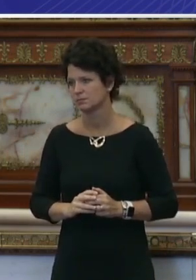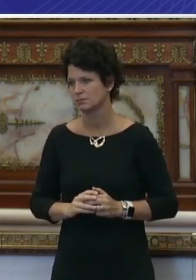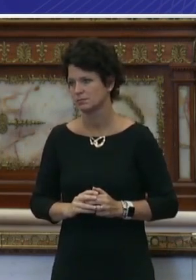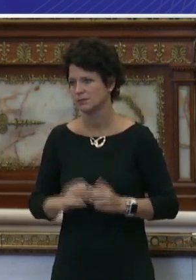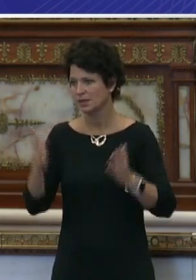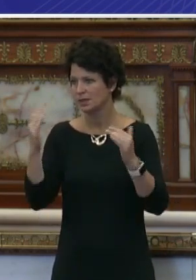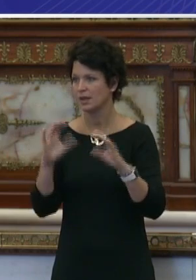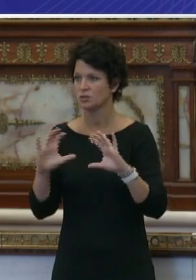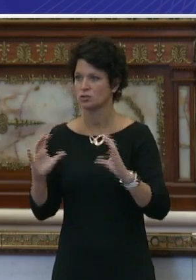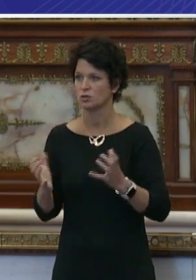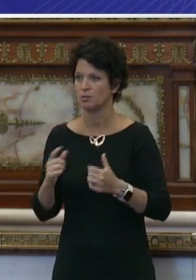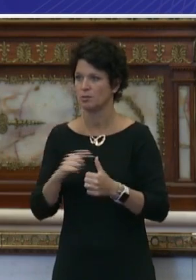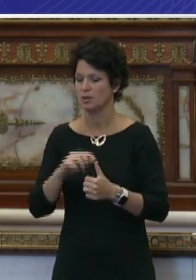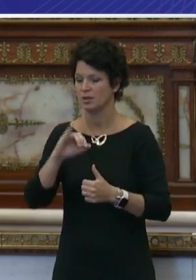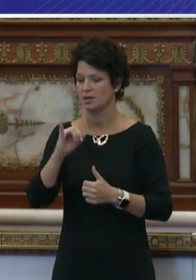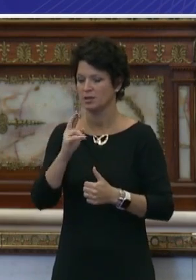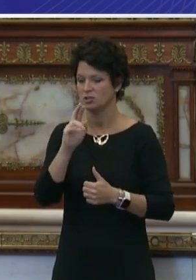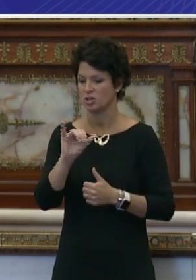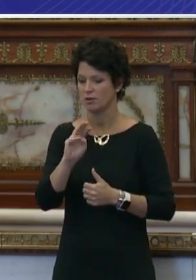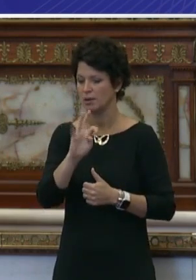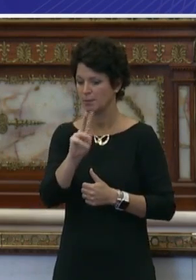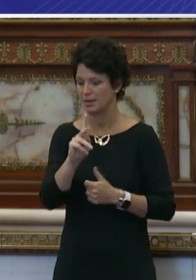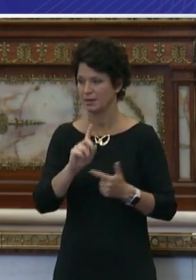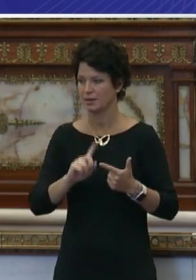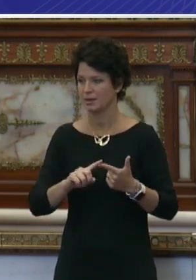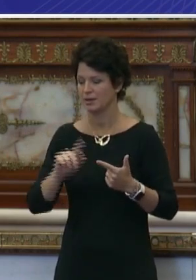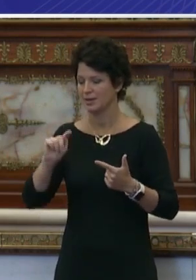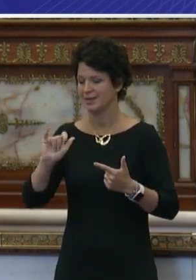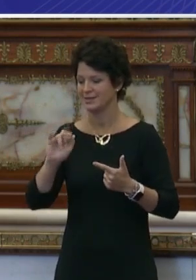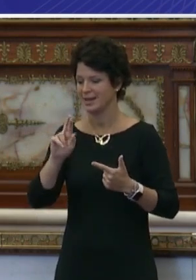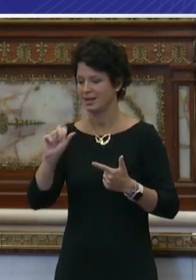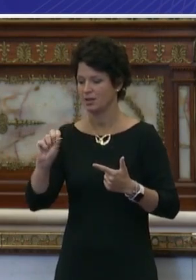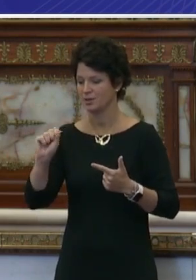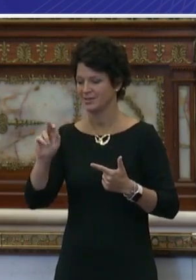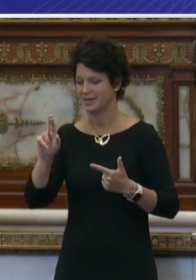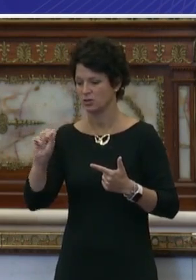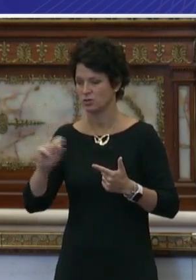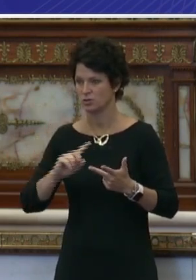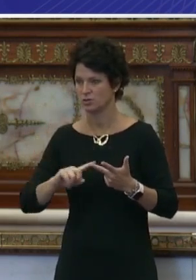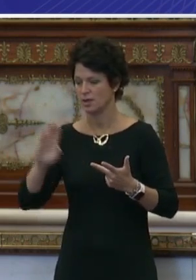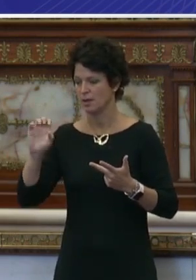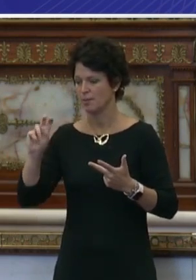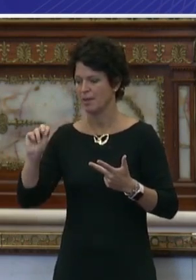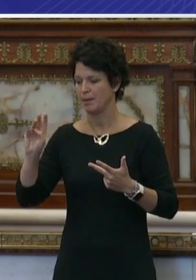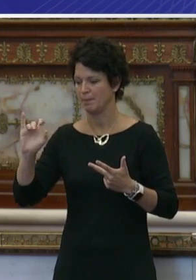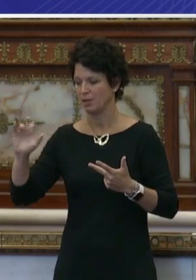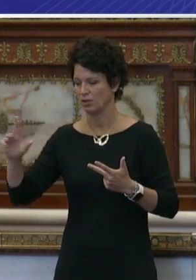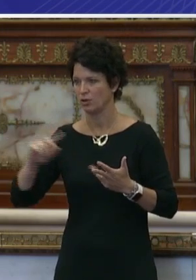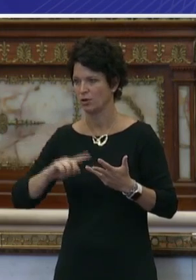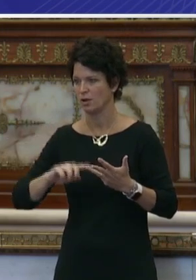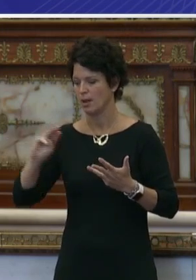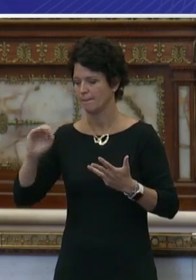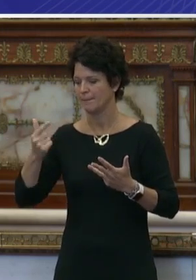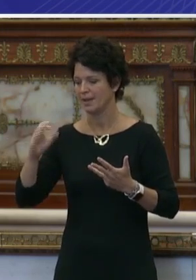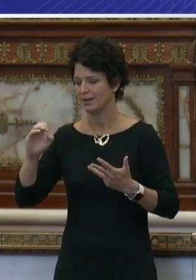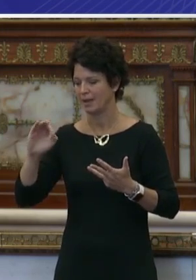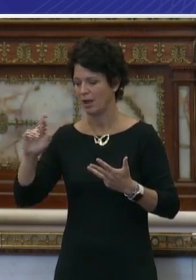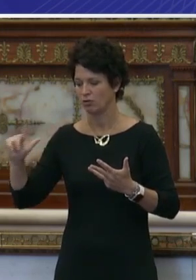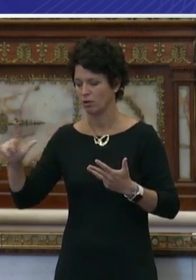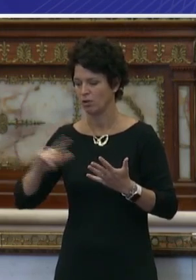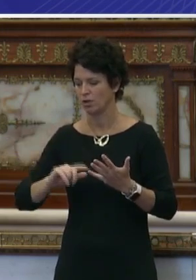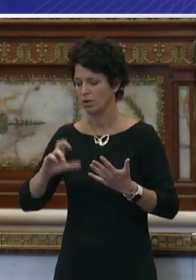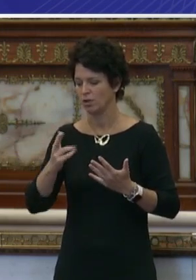the next panel includes Jared Meek, Tahira Sanders, Ben Miller, Meg Carroll,